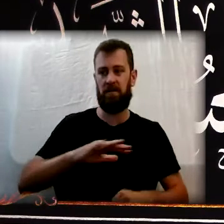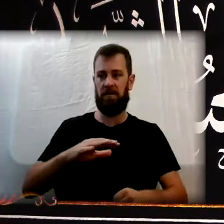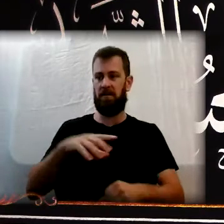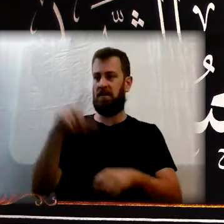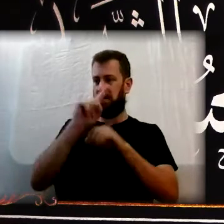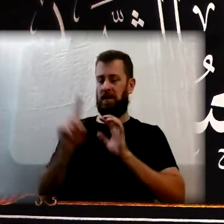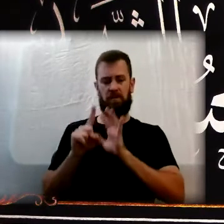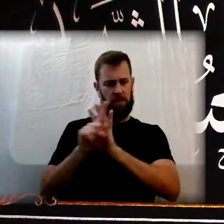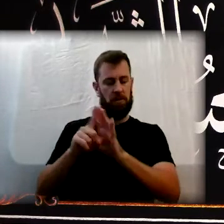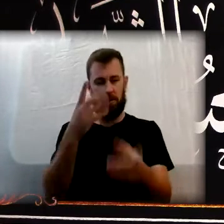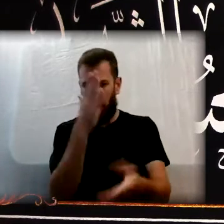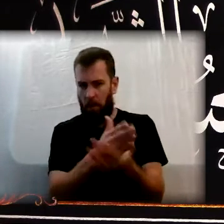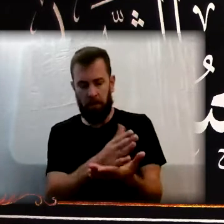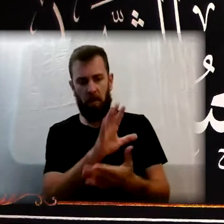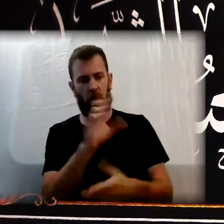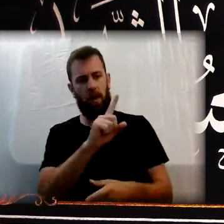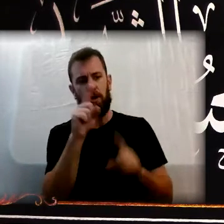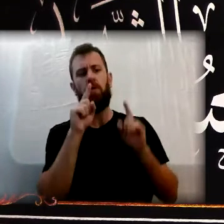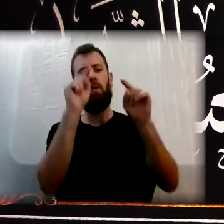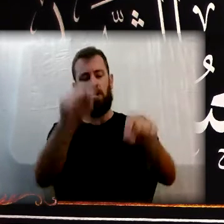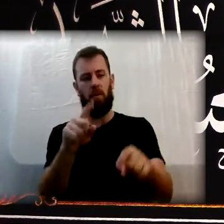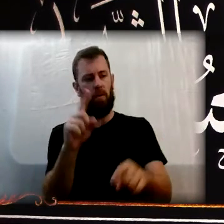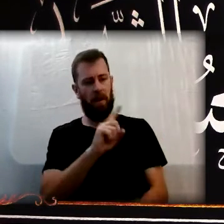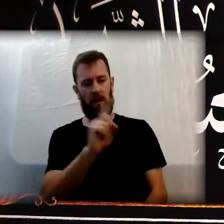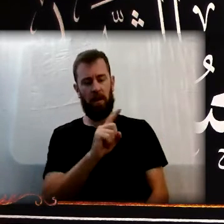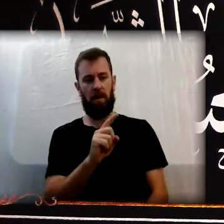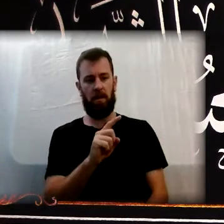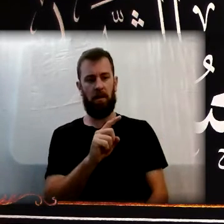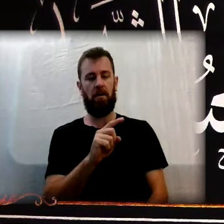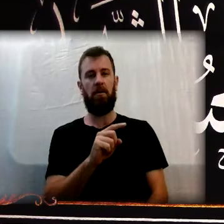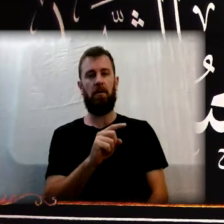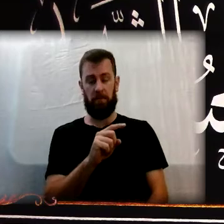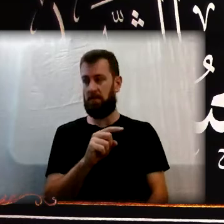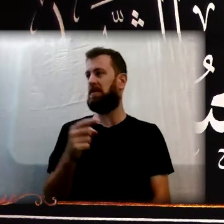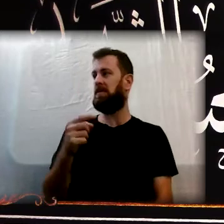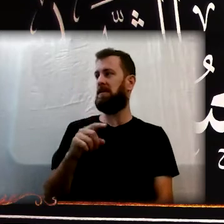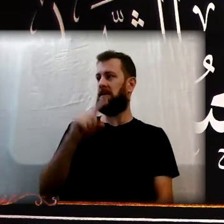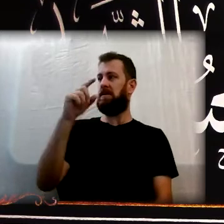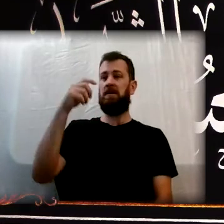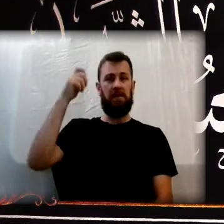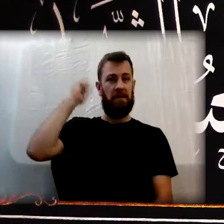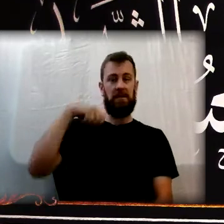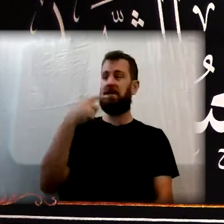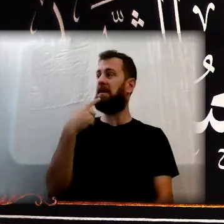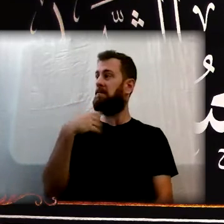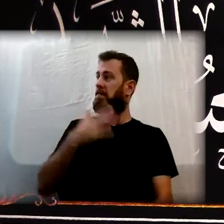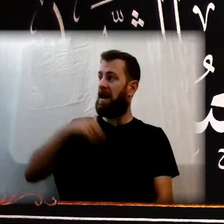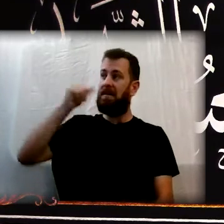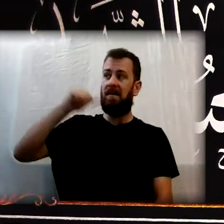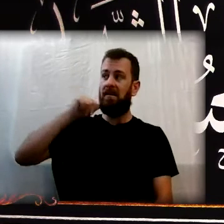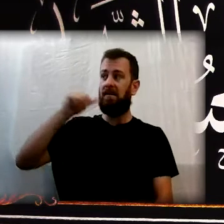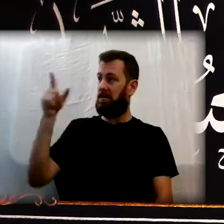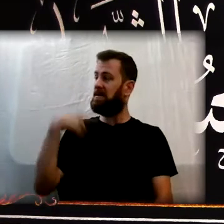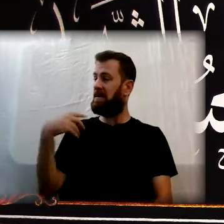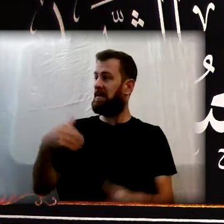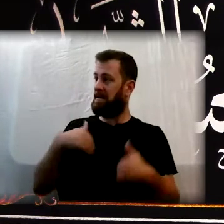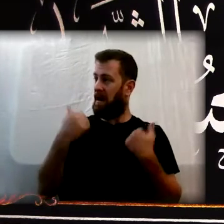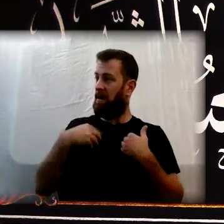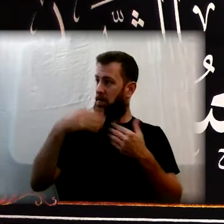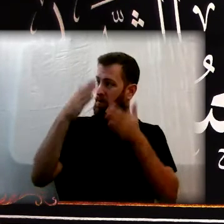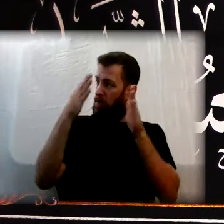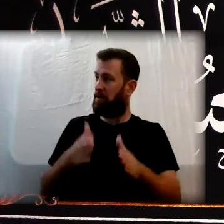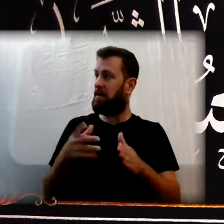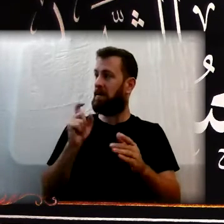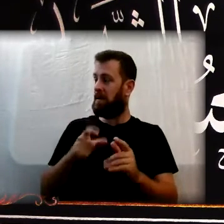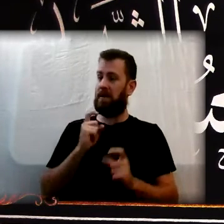stops her. Oh Sakina, where are you going? Sakina says, oh my auntie, you said that the